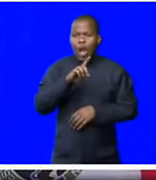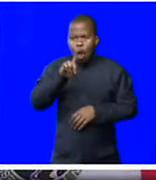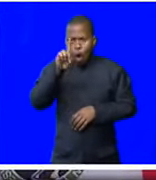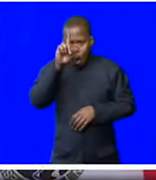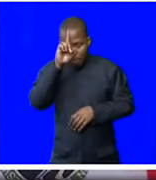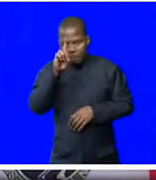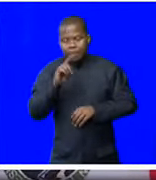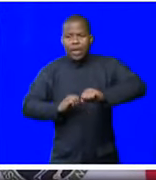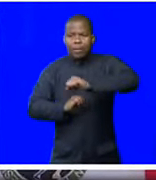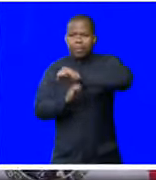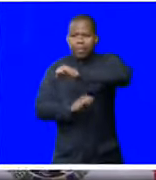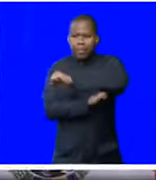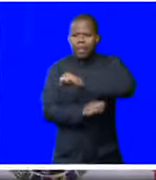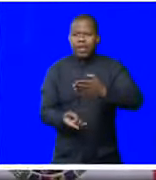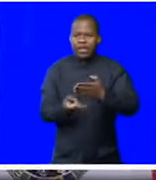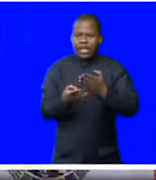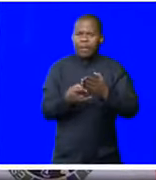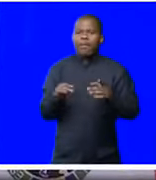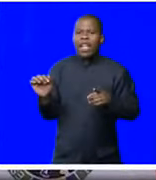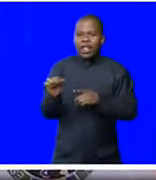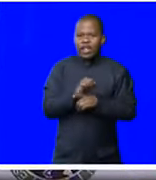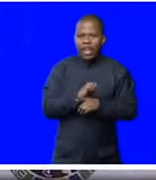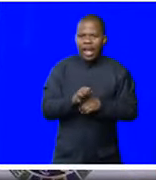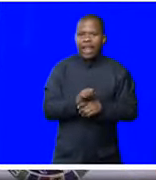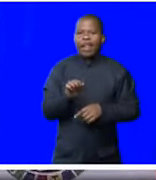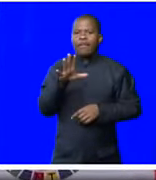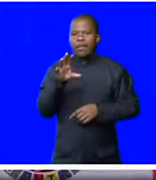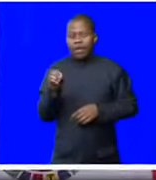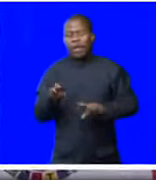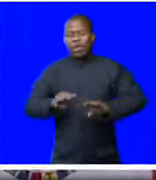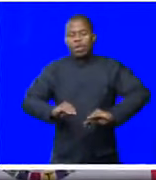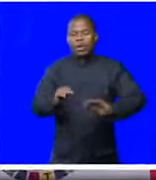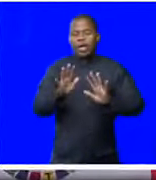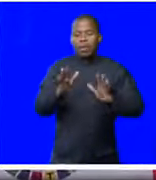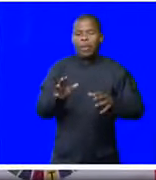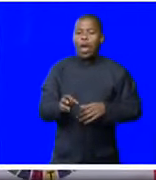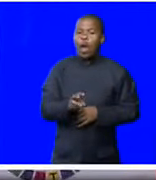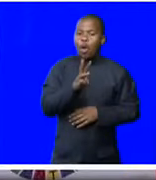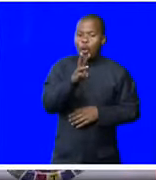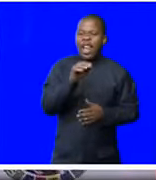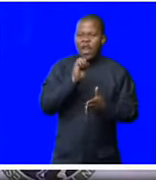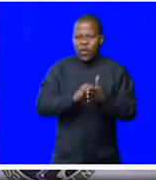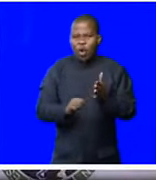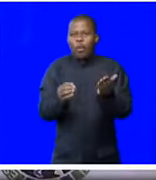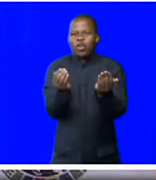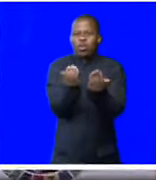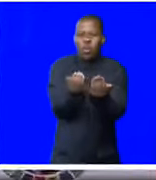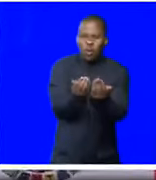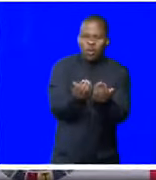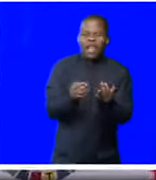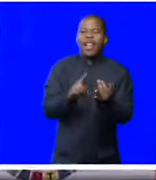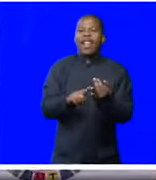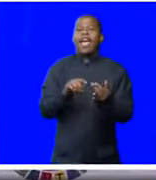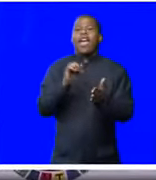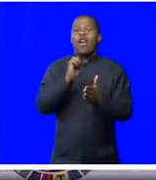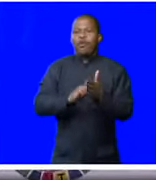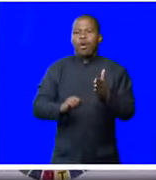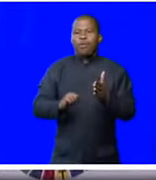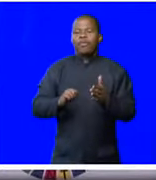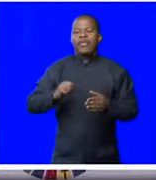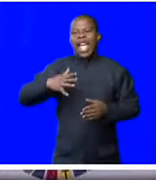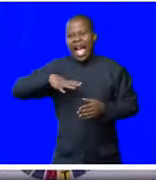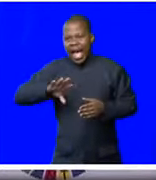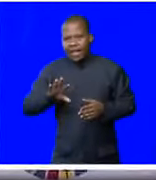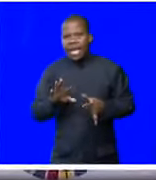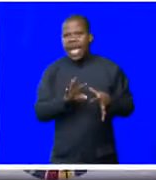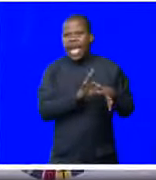that we're going to be training up to 50 coaches throughout the country from schools and from other bodies that are